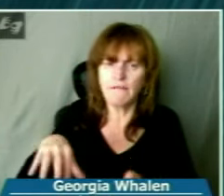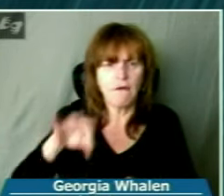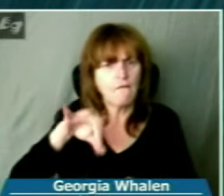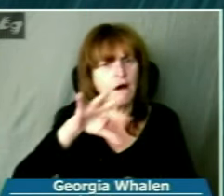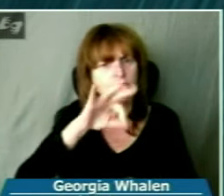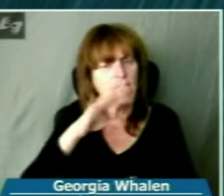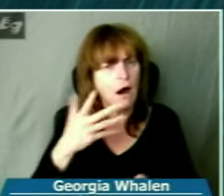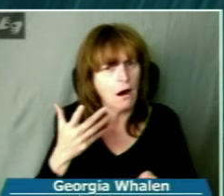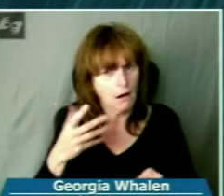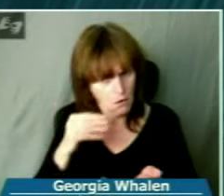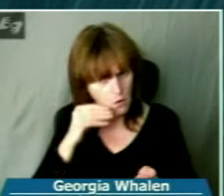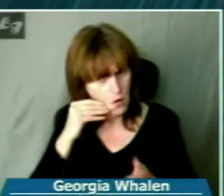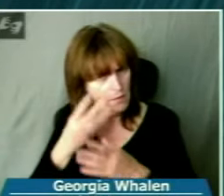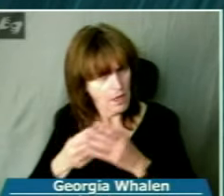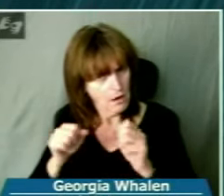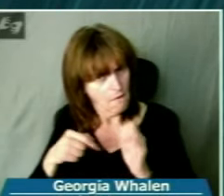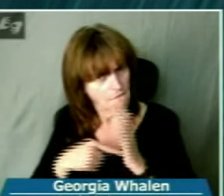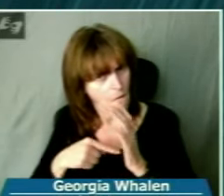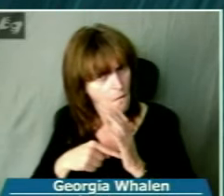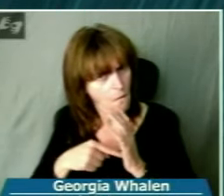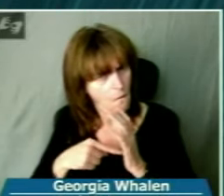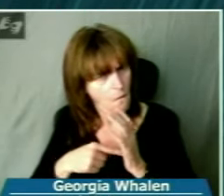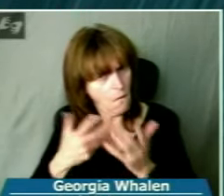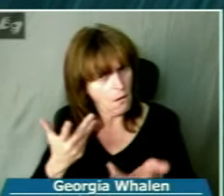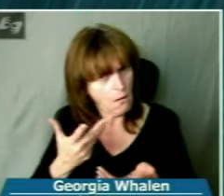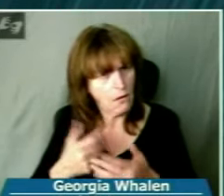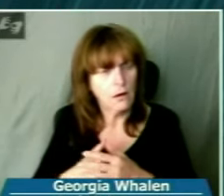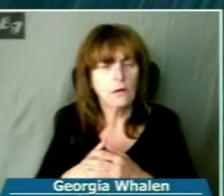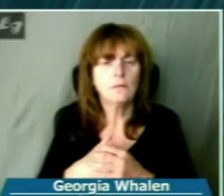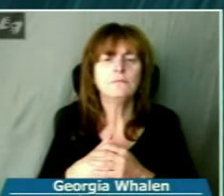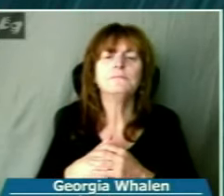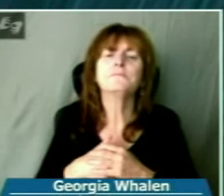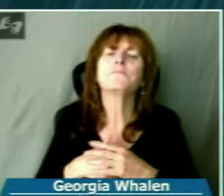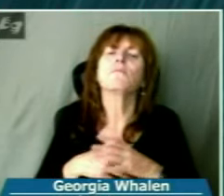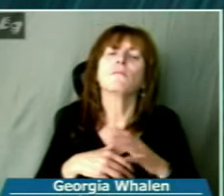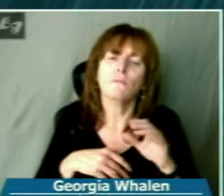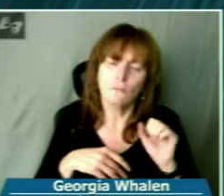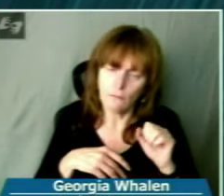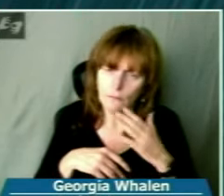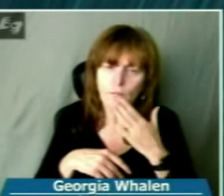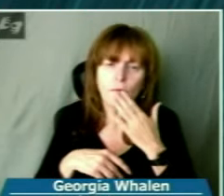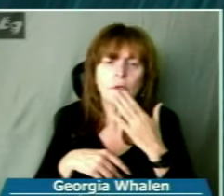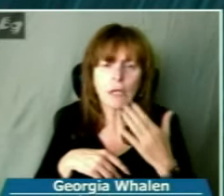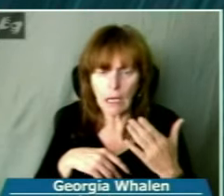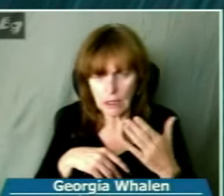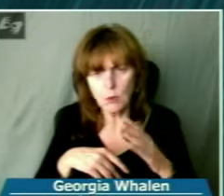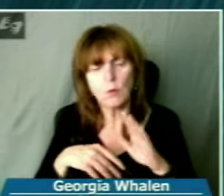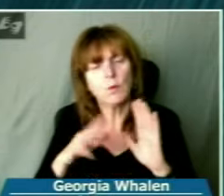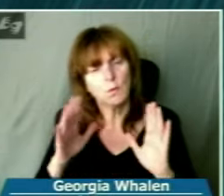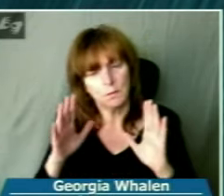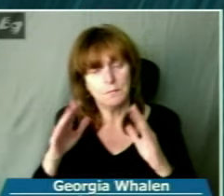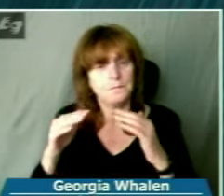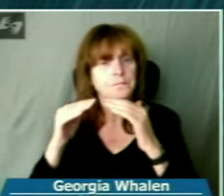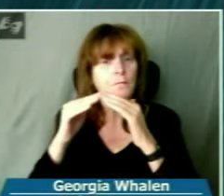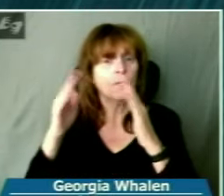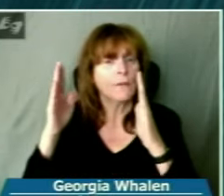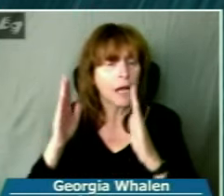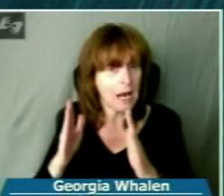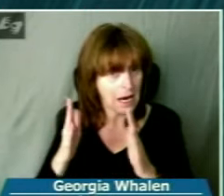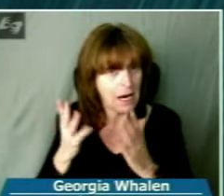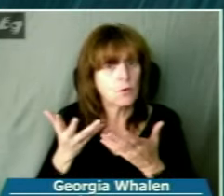Thanks, Mike. Yeah, you're right. So I think all COVID-19 did for the housing crisis was just put a big spotlight on